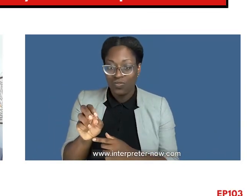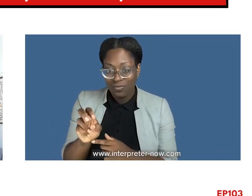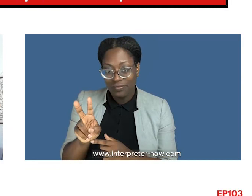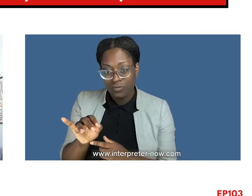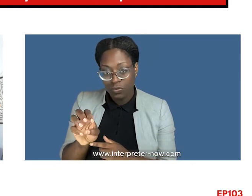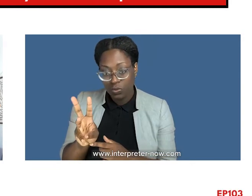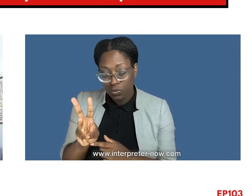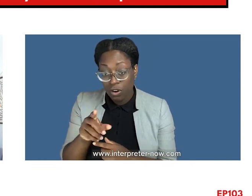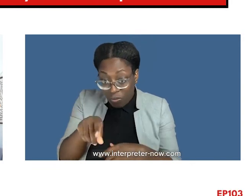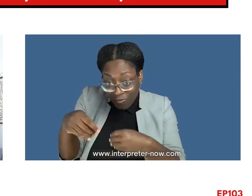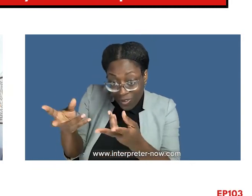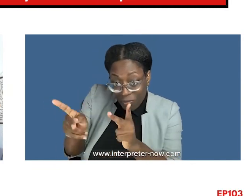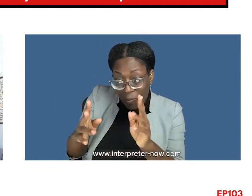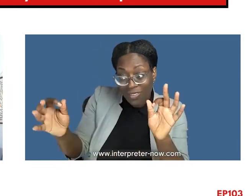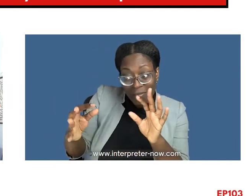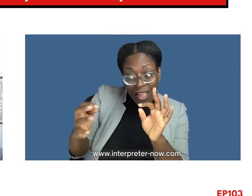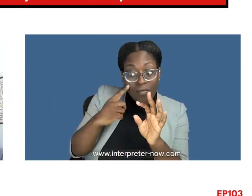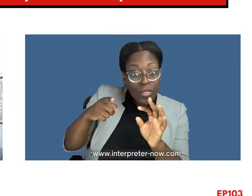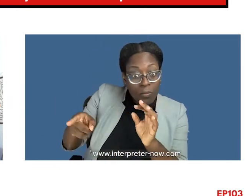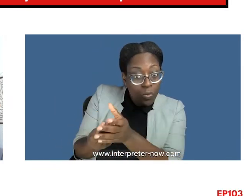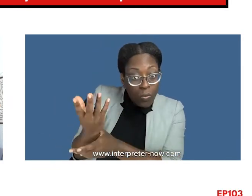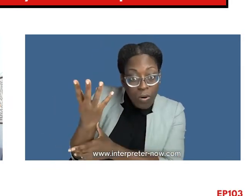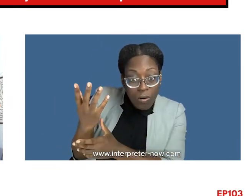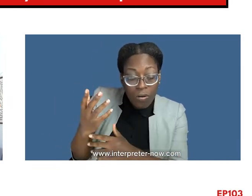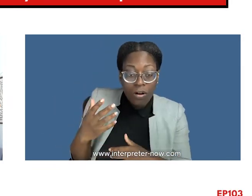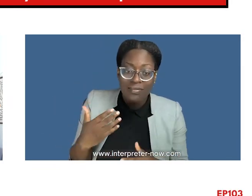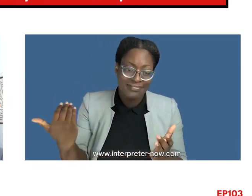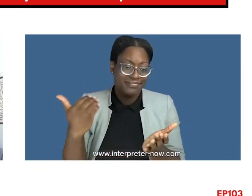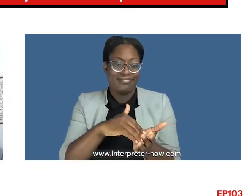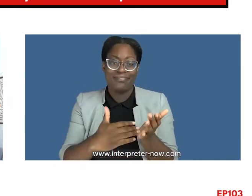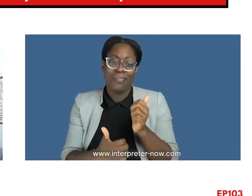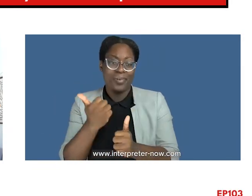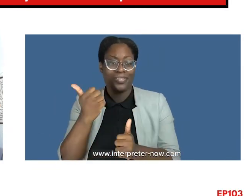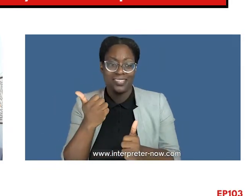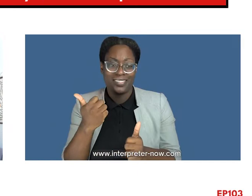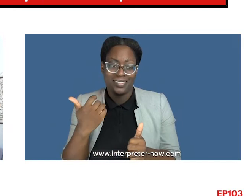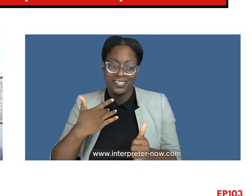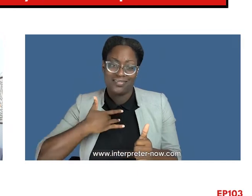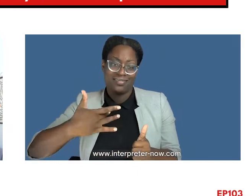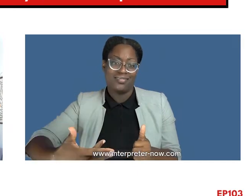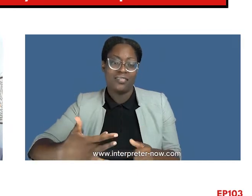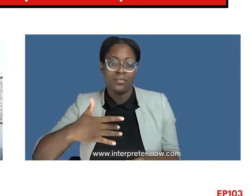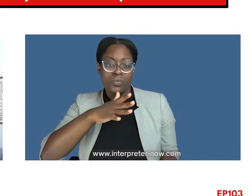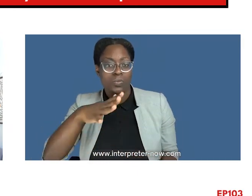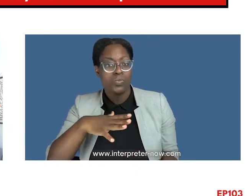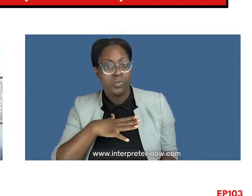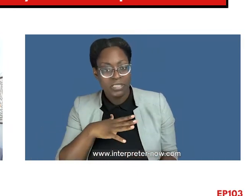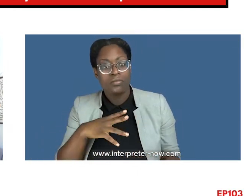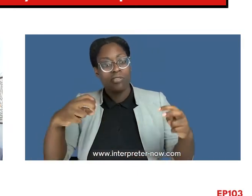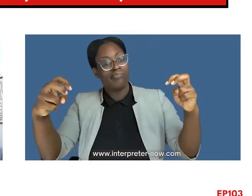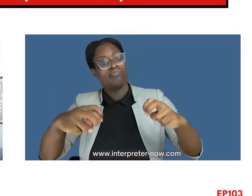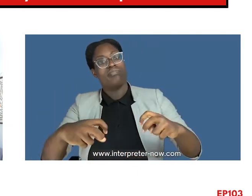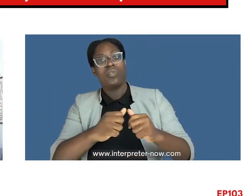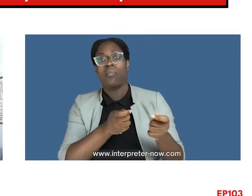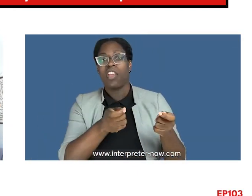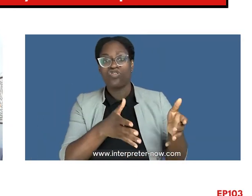and making sure that people receive the quality feedback that they need in order to grow? Again, women tend to